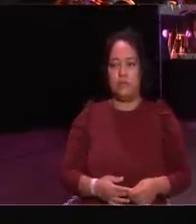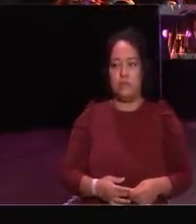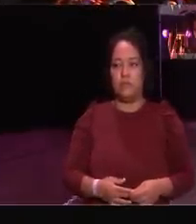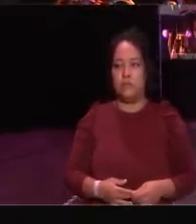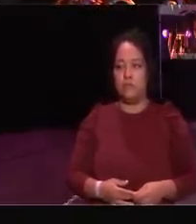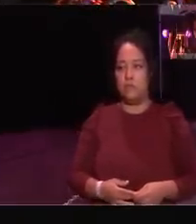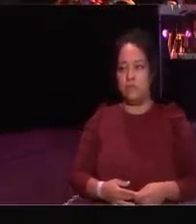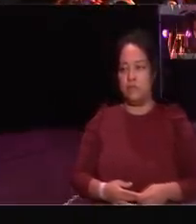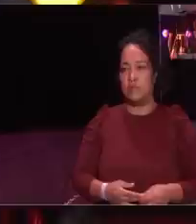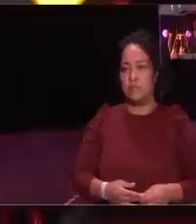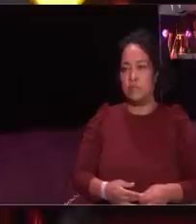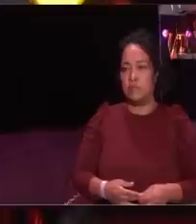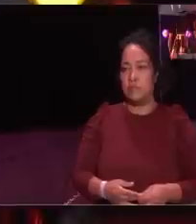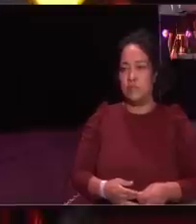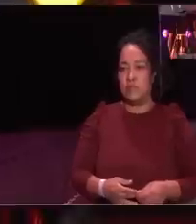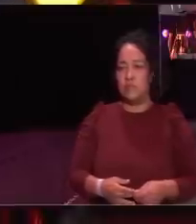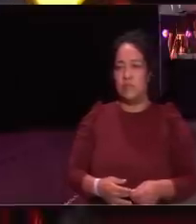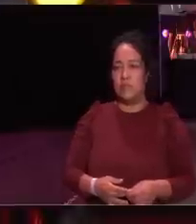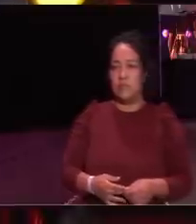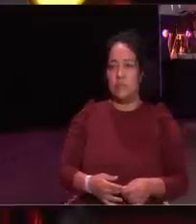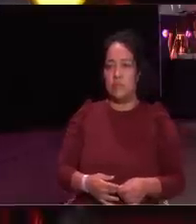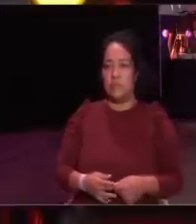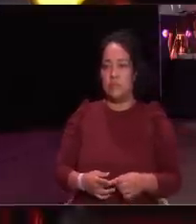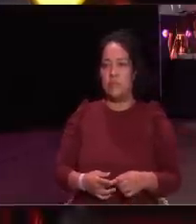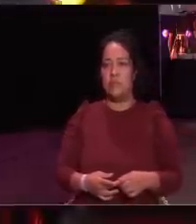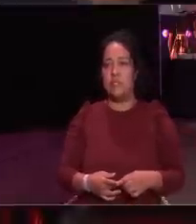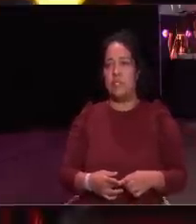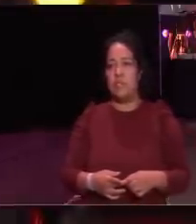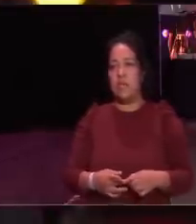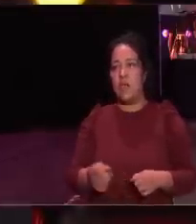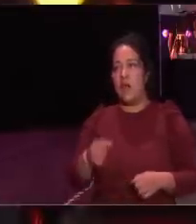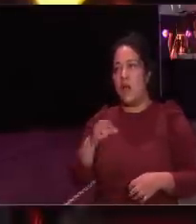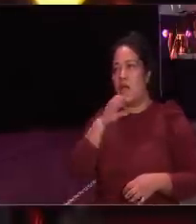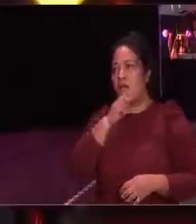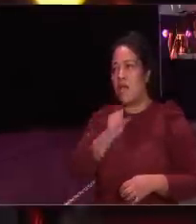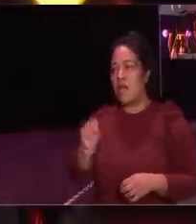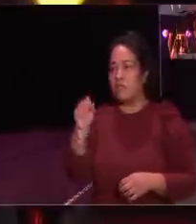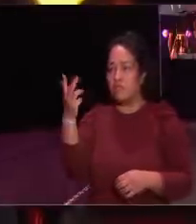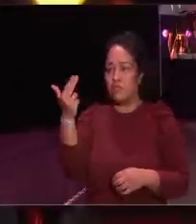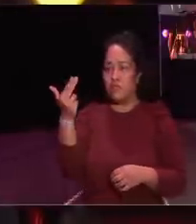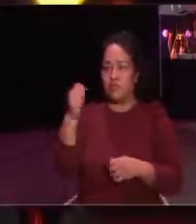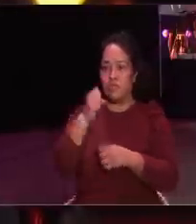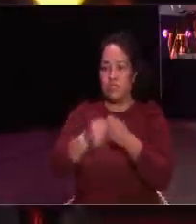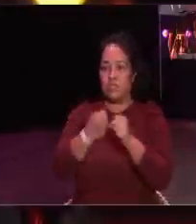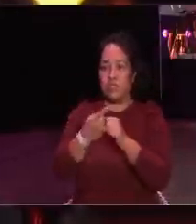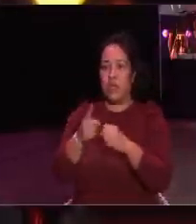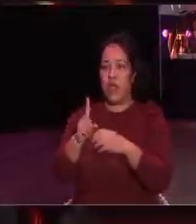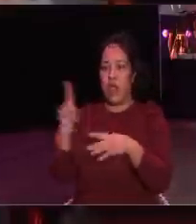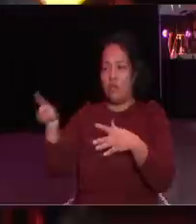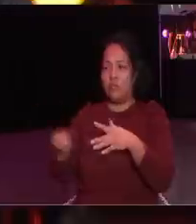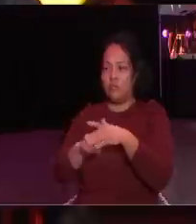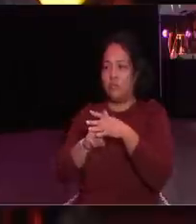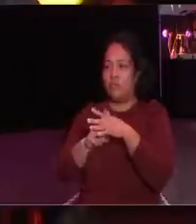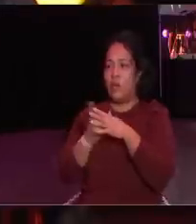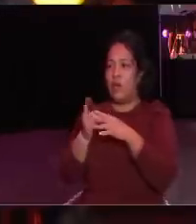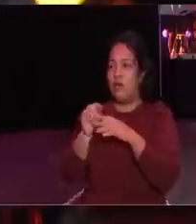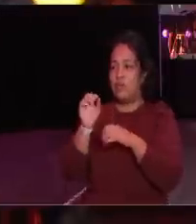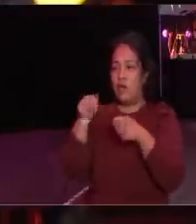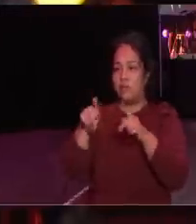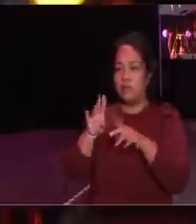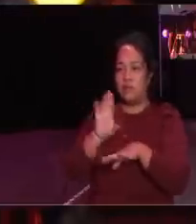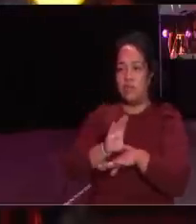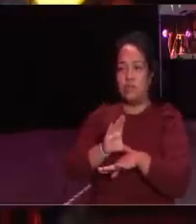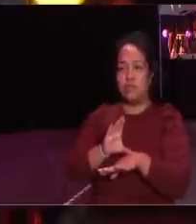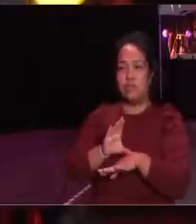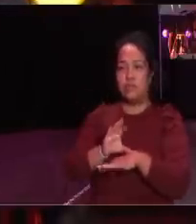13 años a una iglesia apostólica. At the age of 13 years old, I arrived at an apostolic. Y me recuerda el testimonio del doctor Amin. And